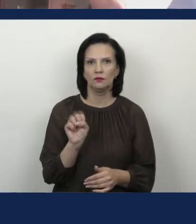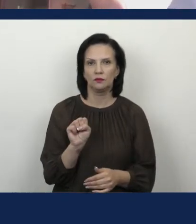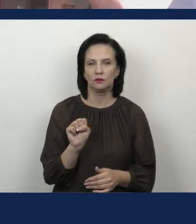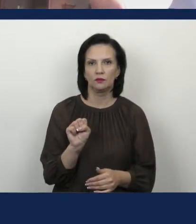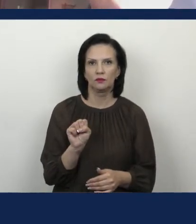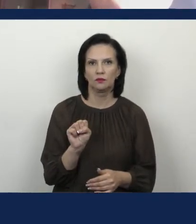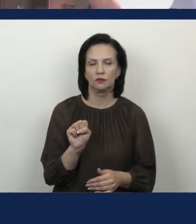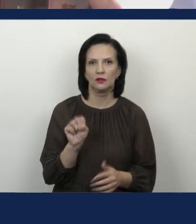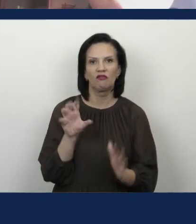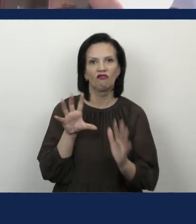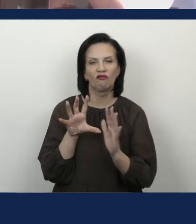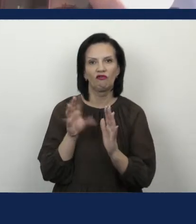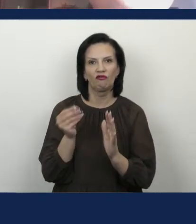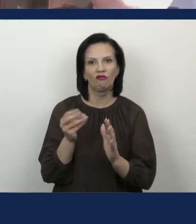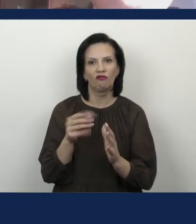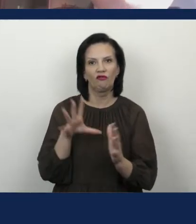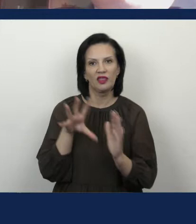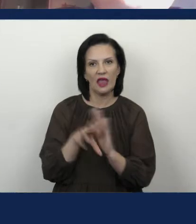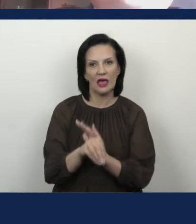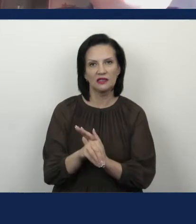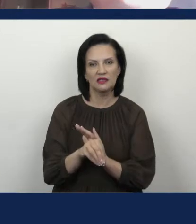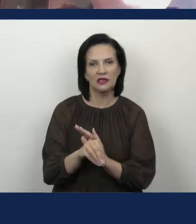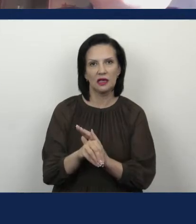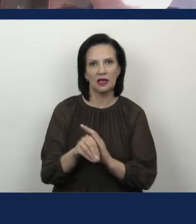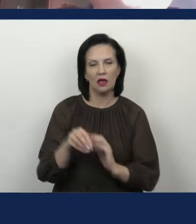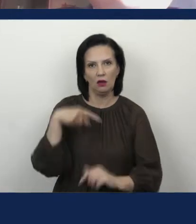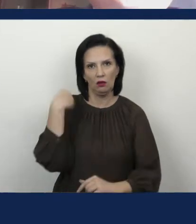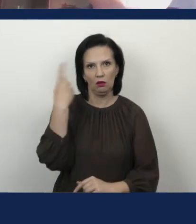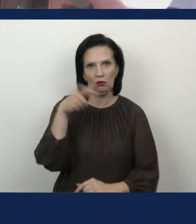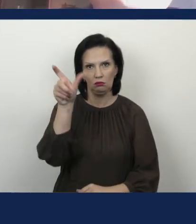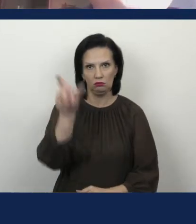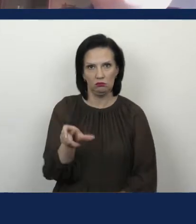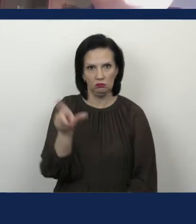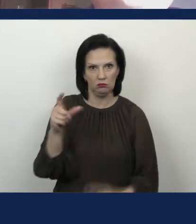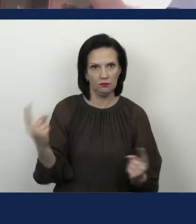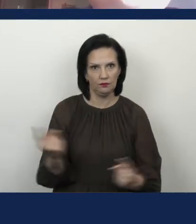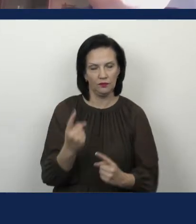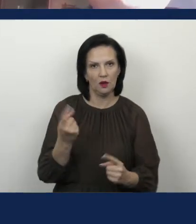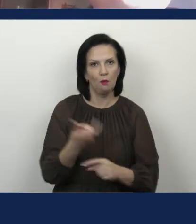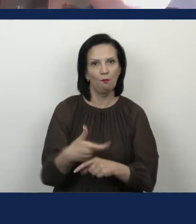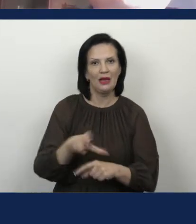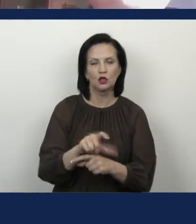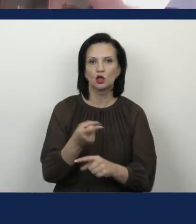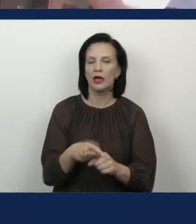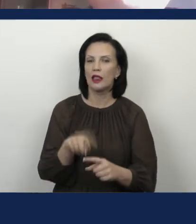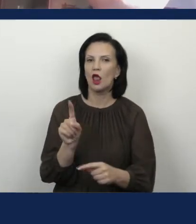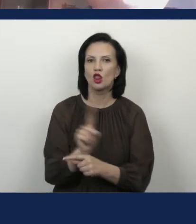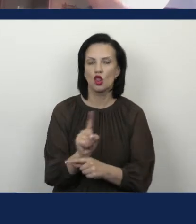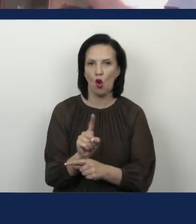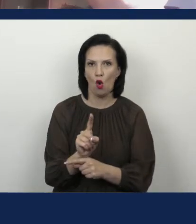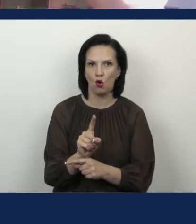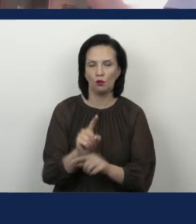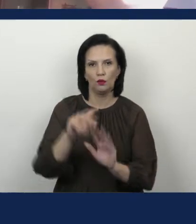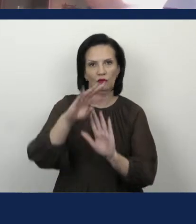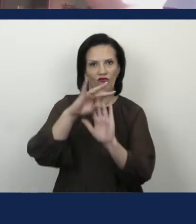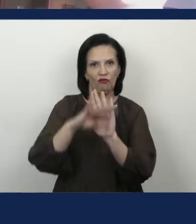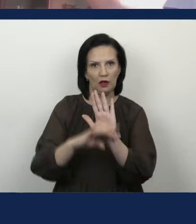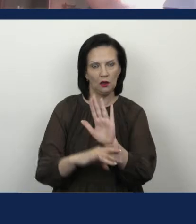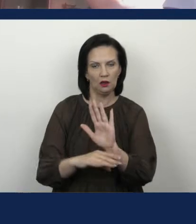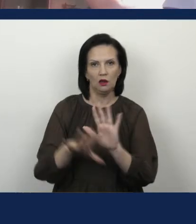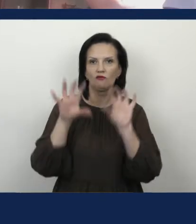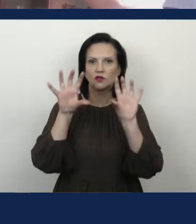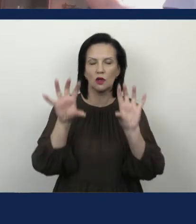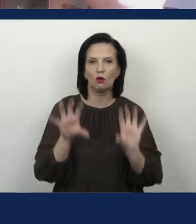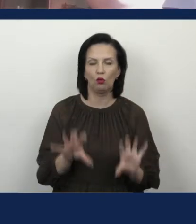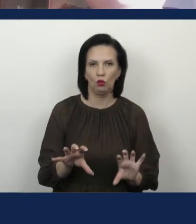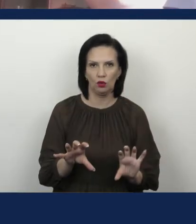persons. Most of the rules are laid out in the law, special law on